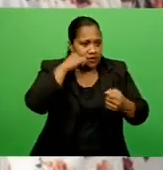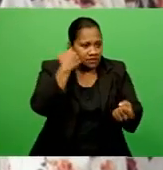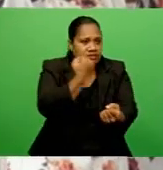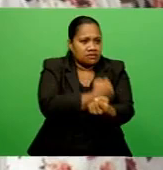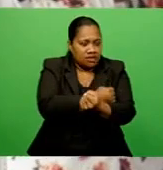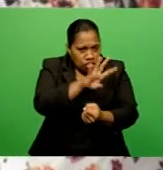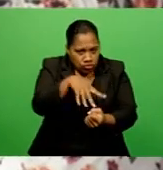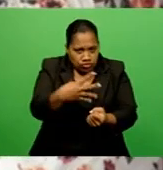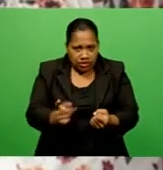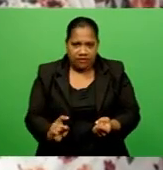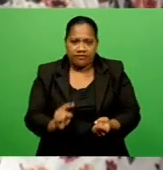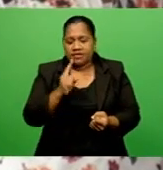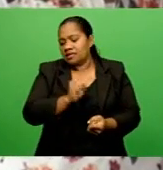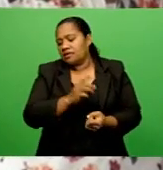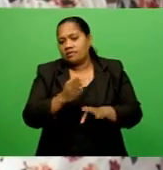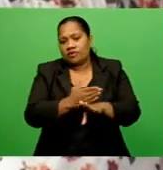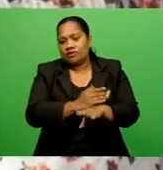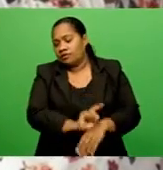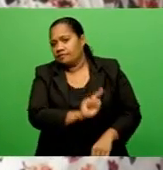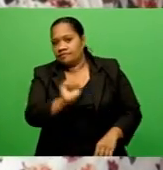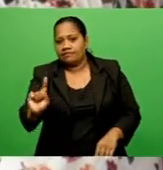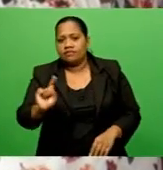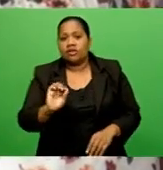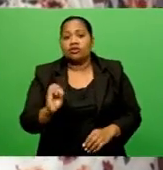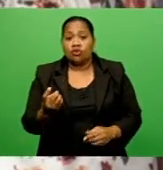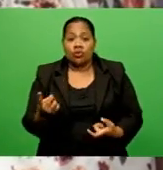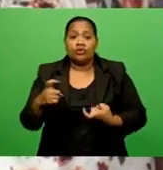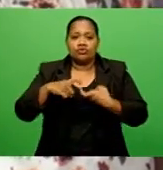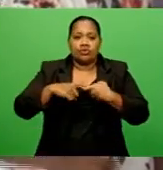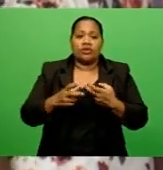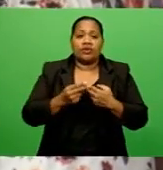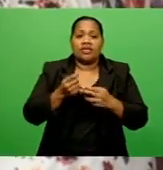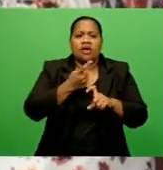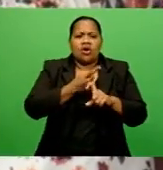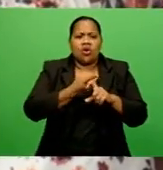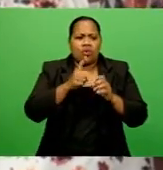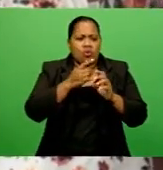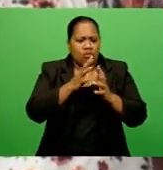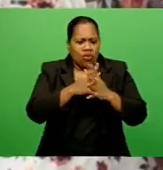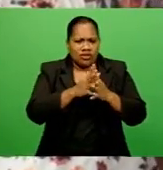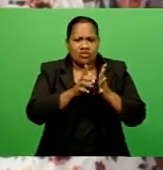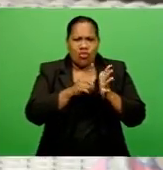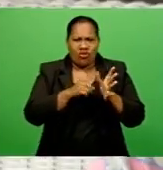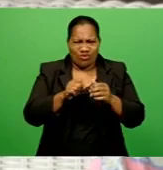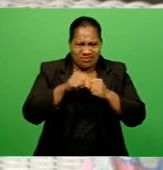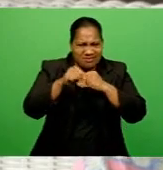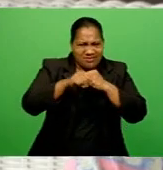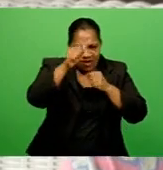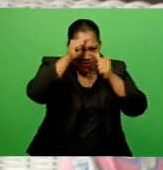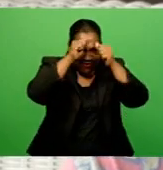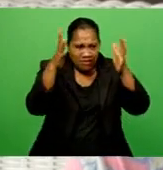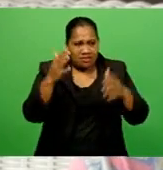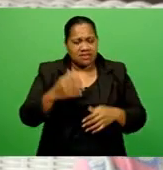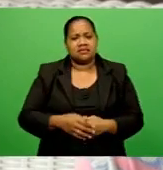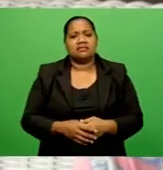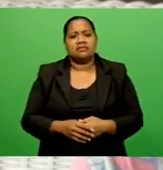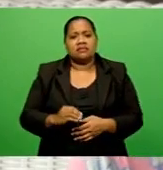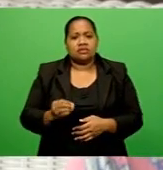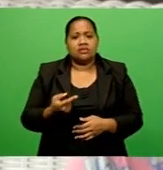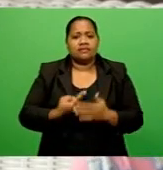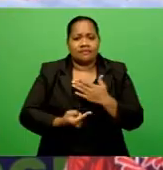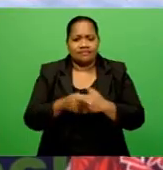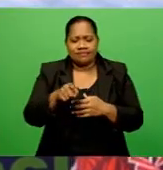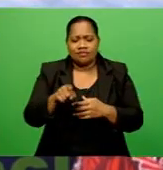a concern raised by professional boxer Joseph Kwajo. Kwajo had called out promoters to ensure checks are being conducted